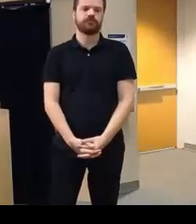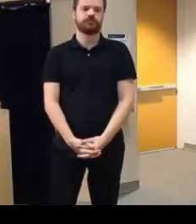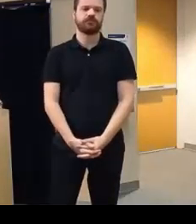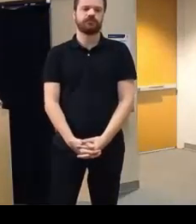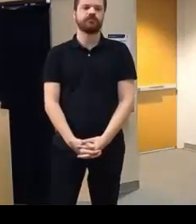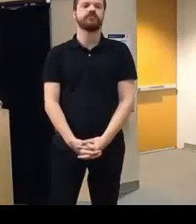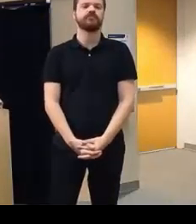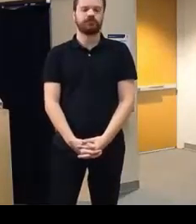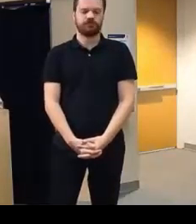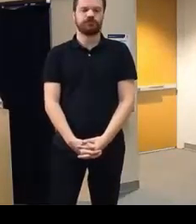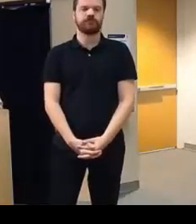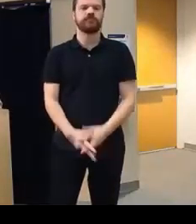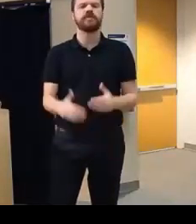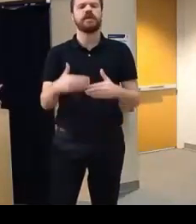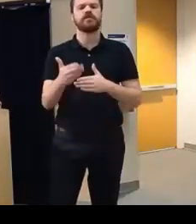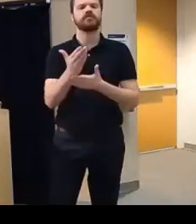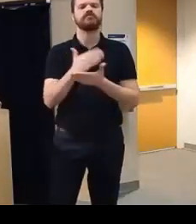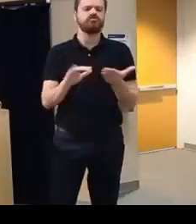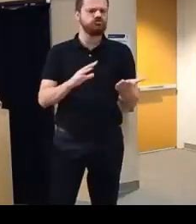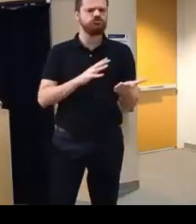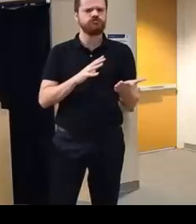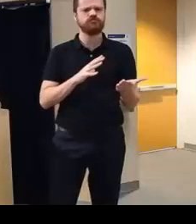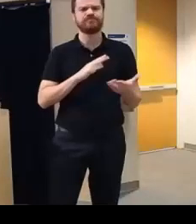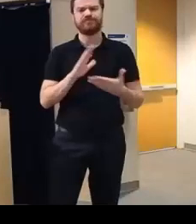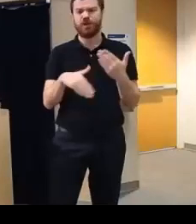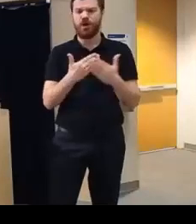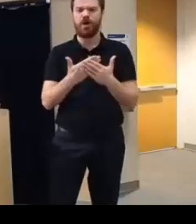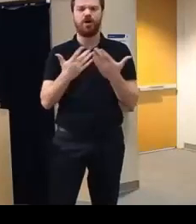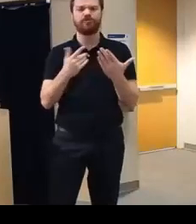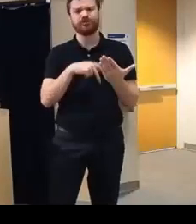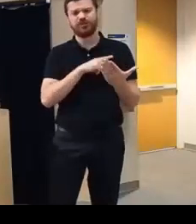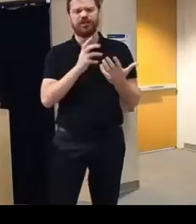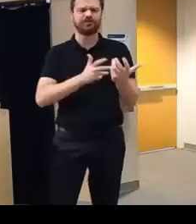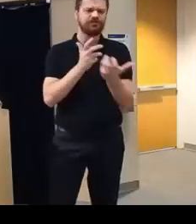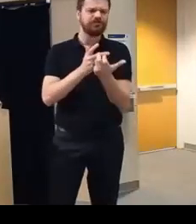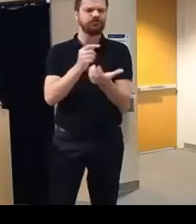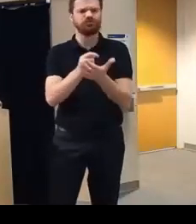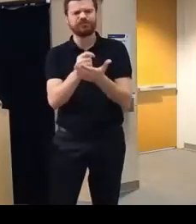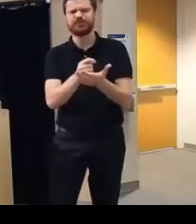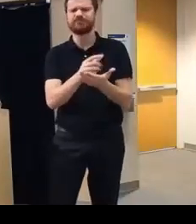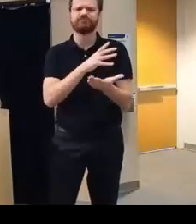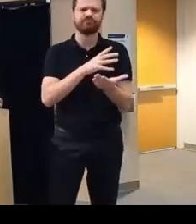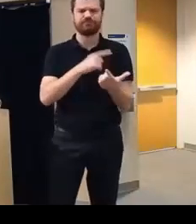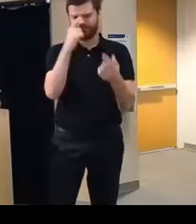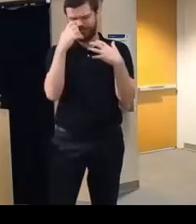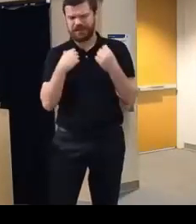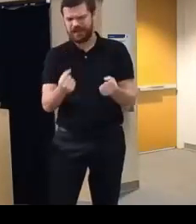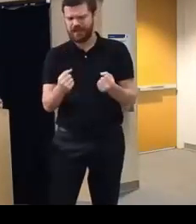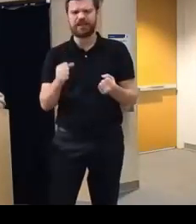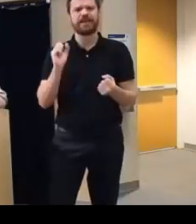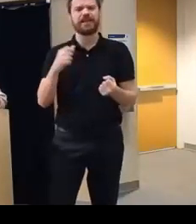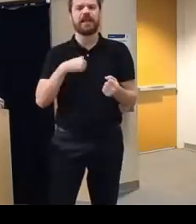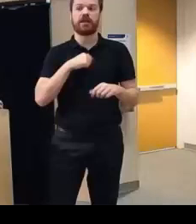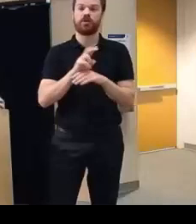And that led me to this sort of next phase of saying, okay, there's all this interest right now in personalizing treatment, especially in mental health. Can we